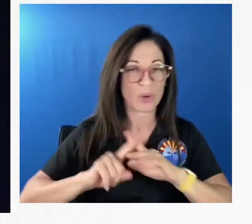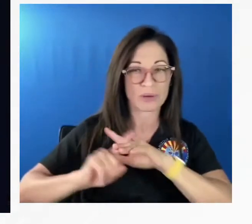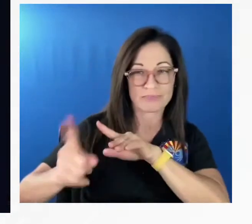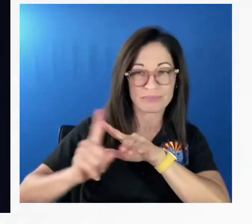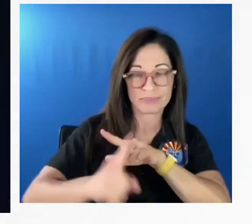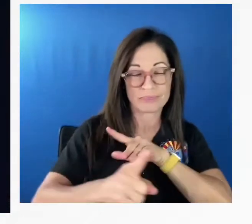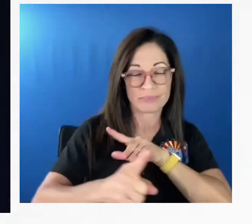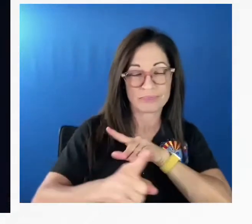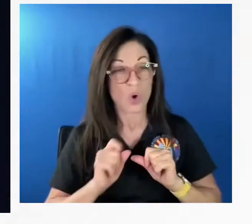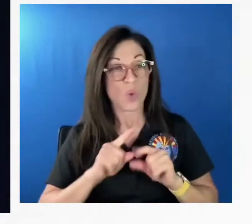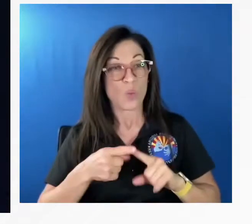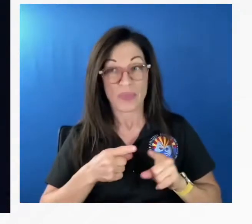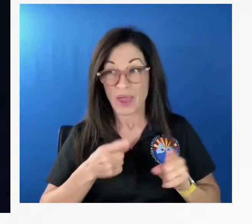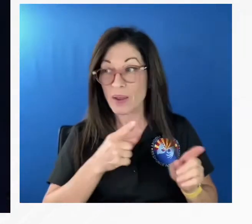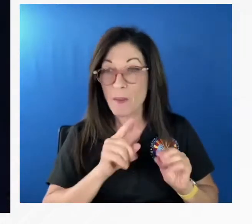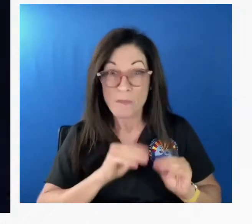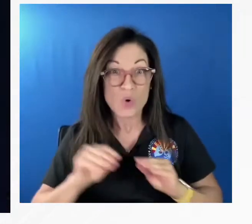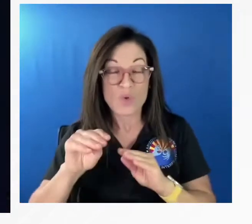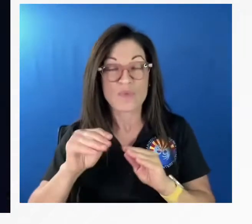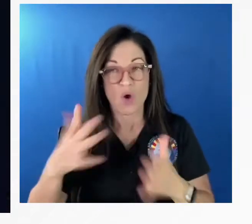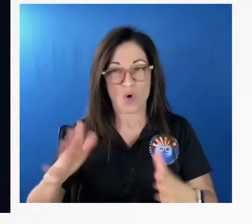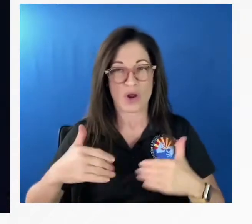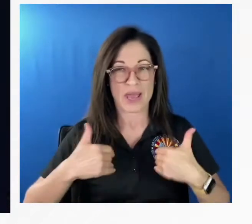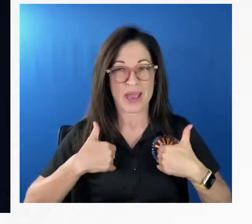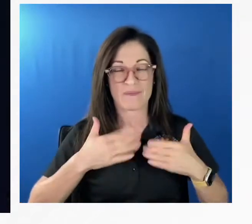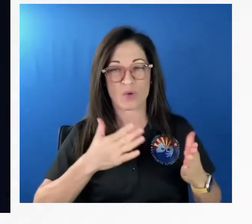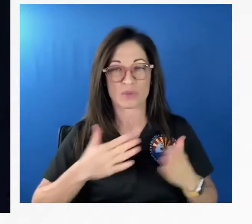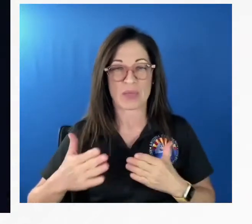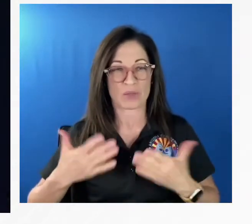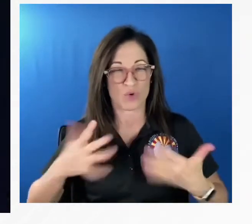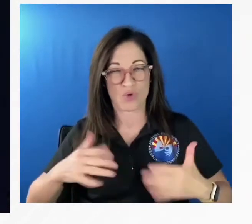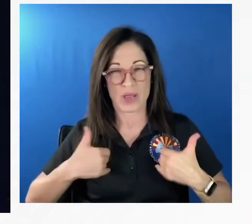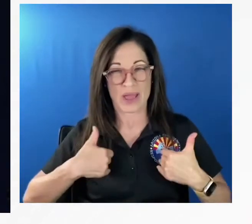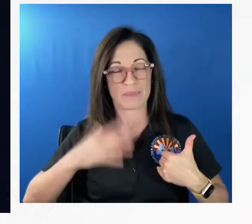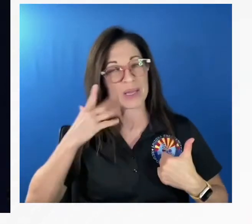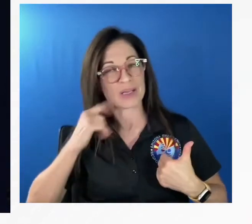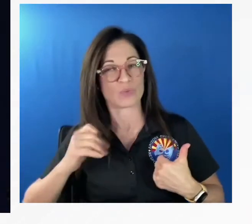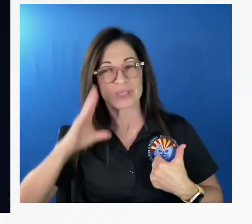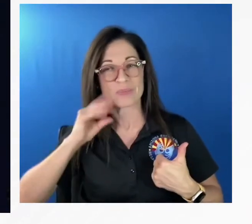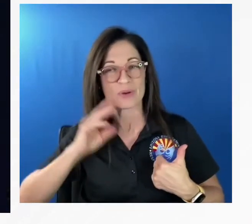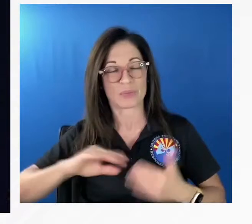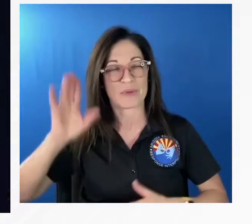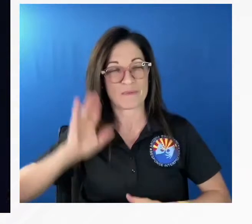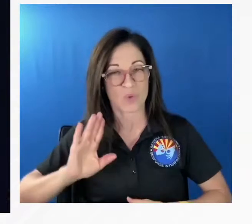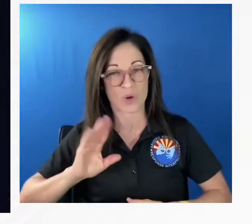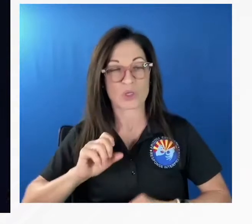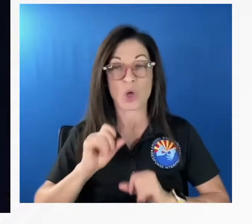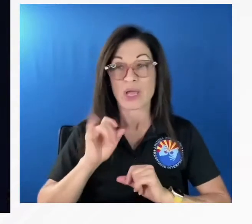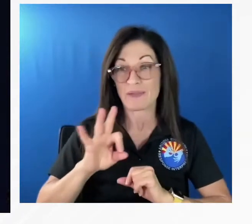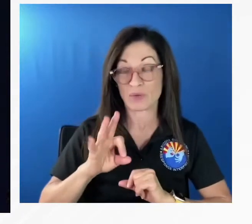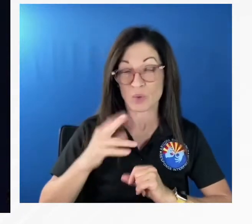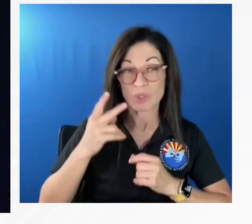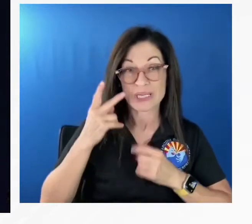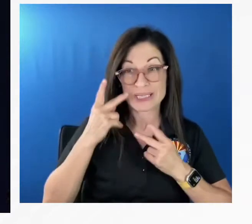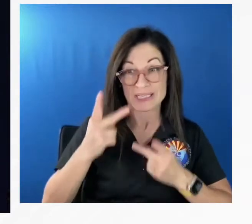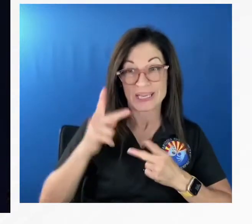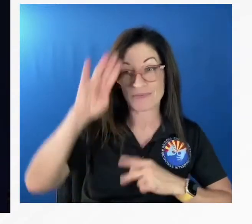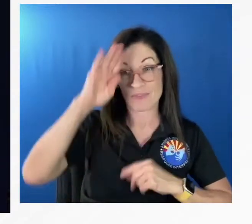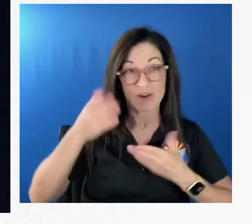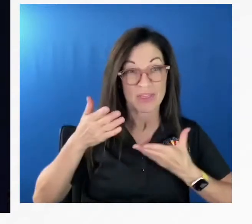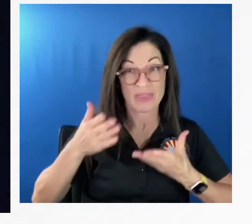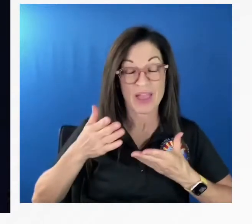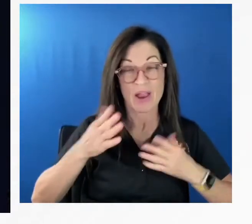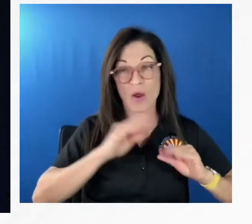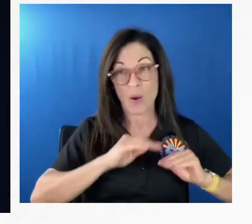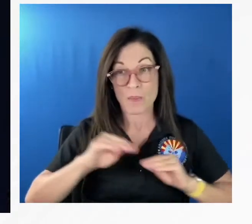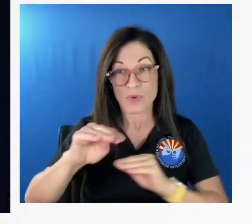have those plans already. We already have them in the pocket. We're all ready to go. So if you start seeing them moving out there, we're just preparing for the